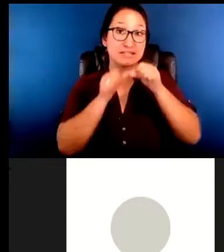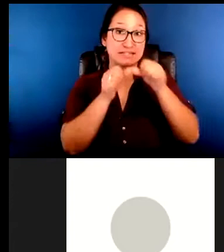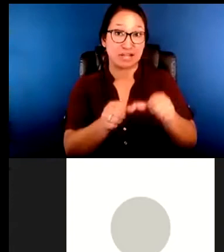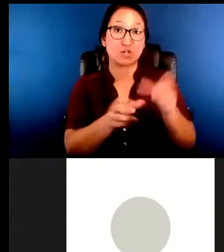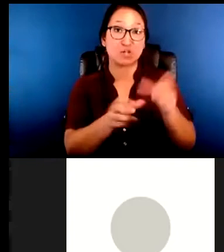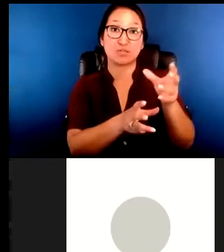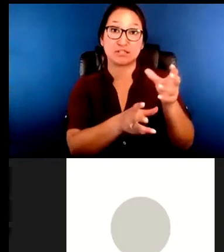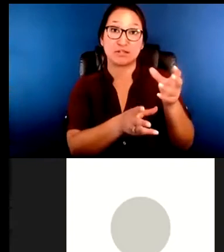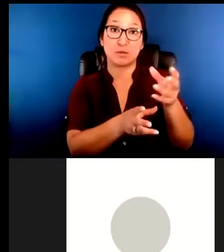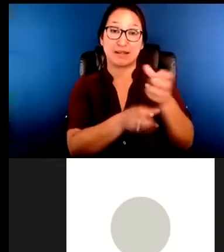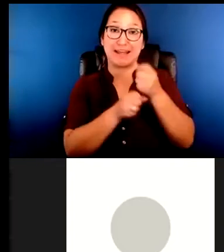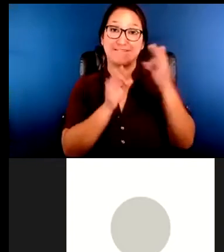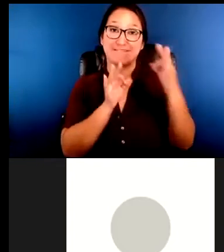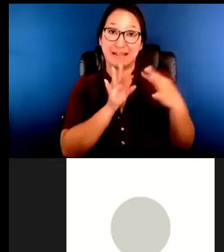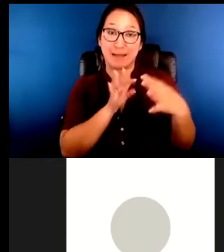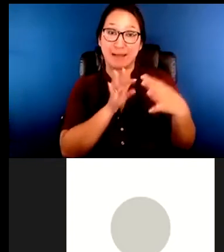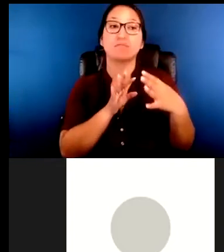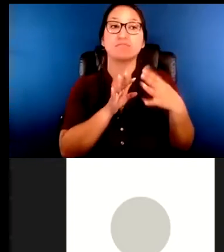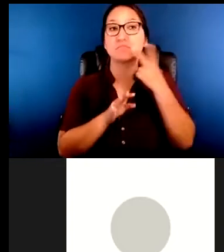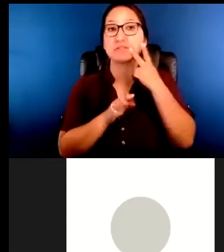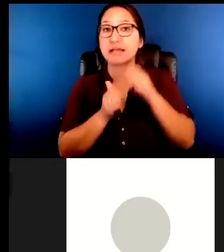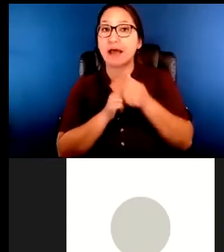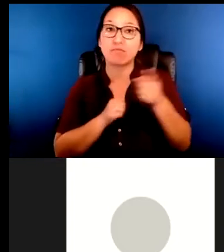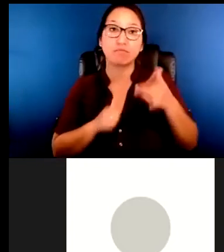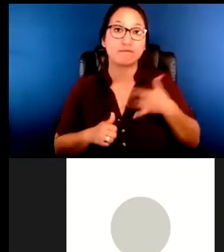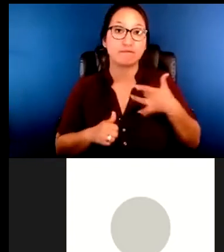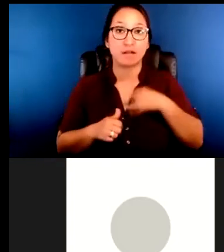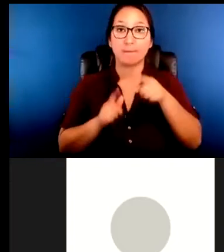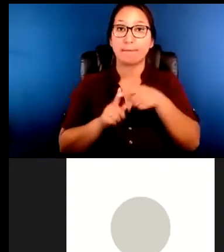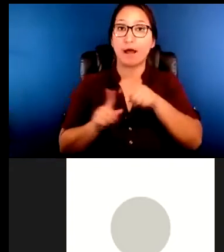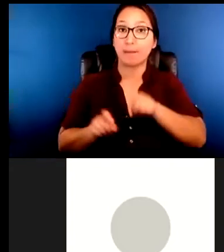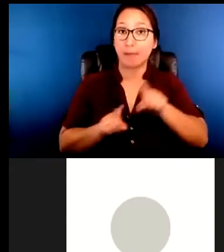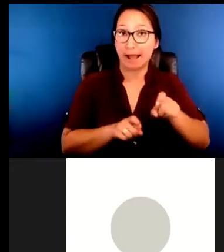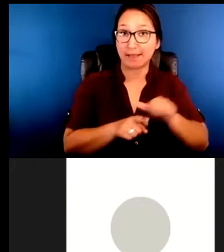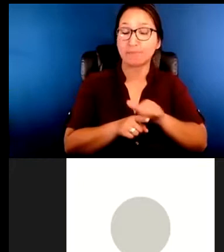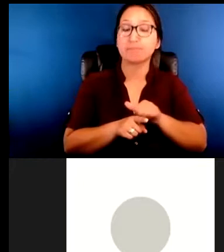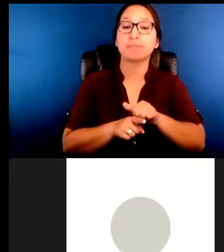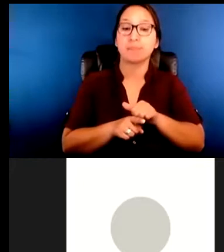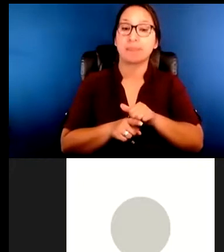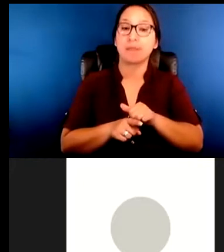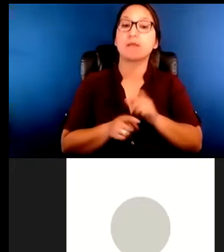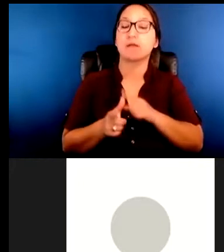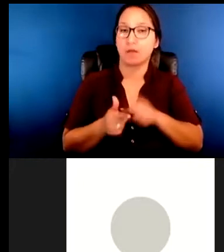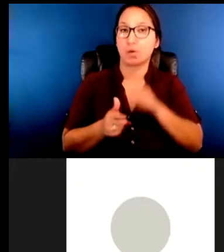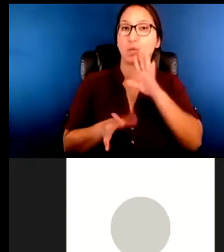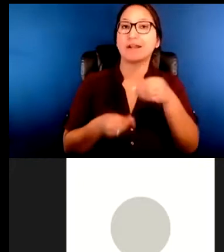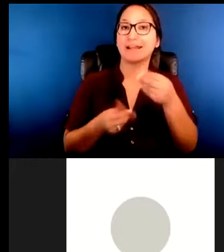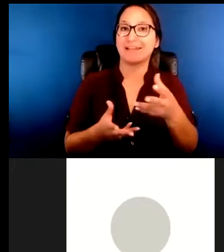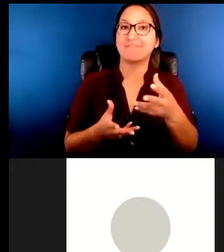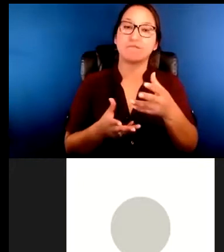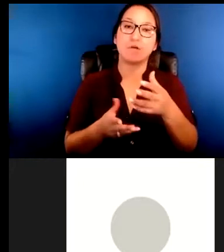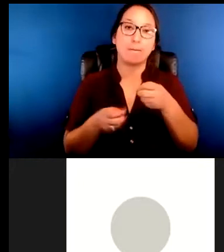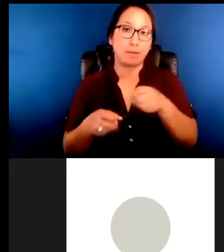out a form to see how they're feeling about this pilot, then it would be getting permission to then spread it to maybe somebody else.